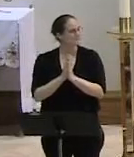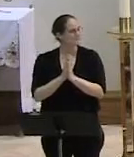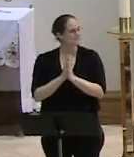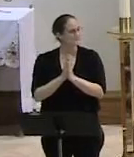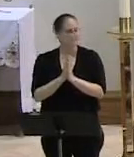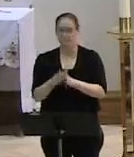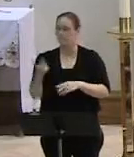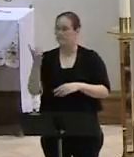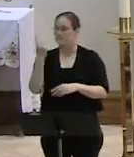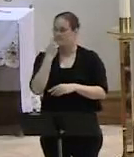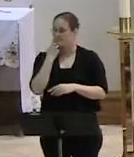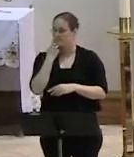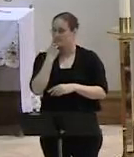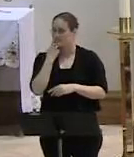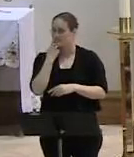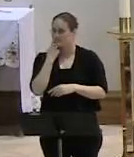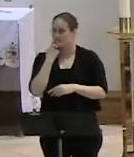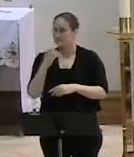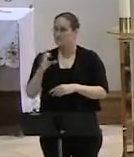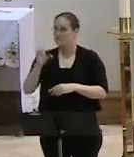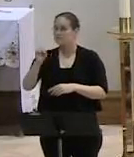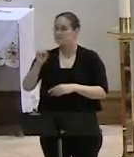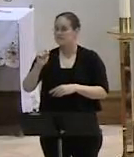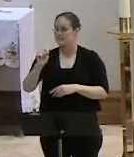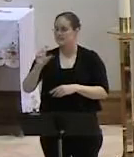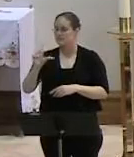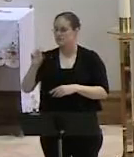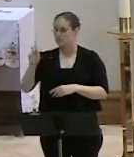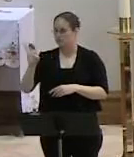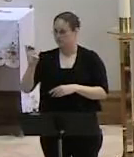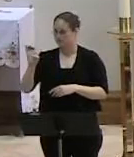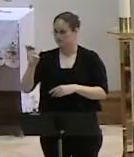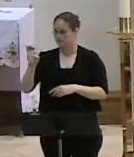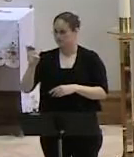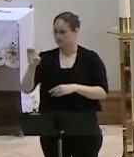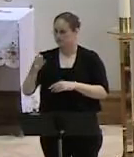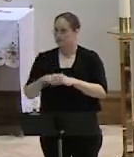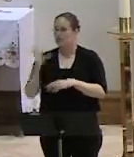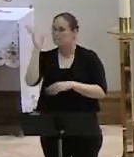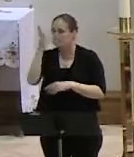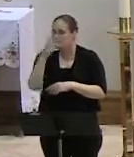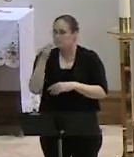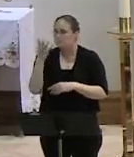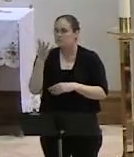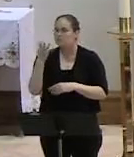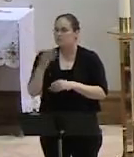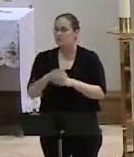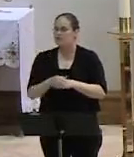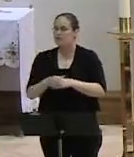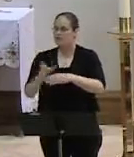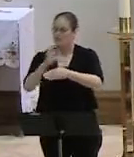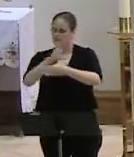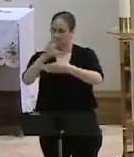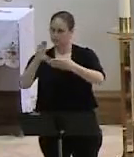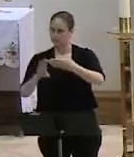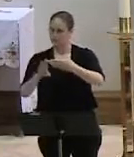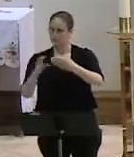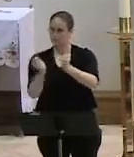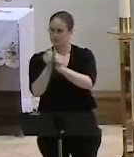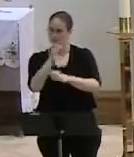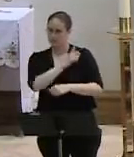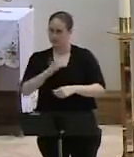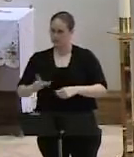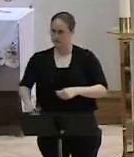We just heard from the conclusion of St. Luke, and it's the beautiful conclusion of our